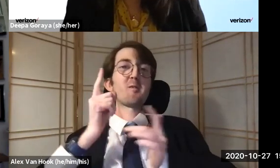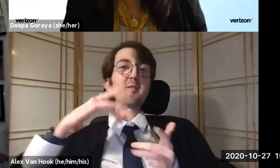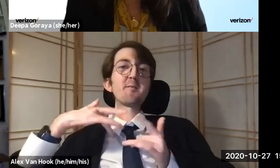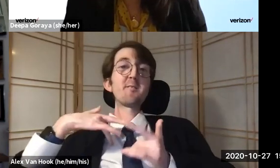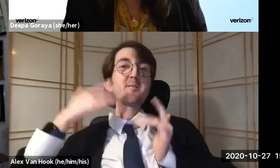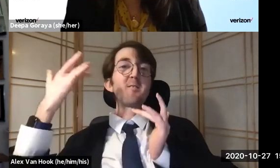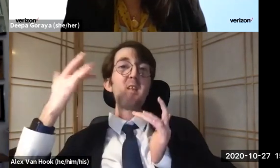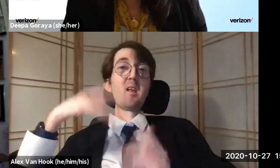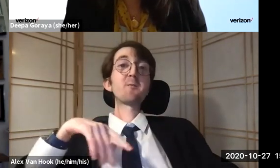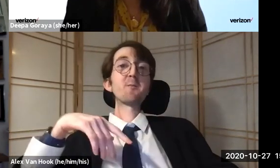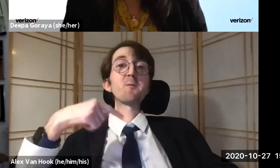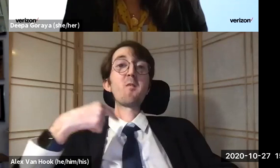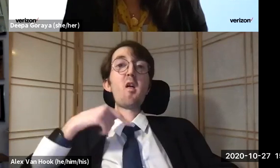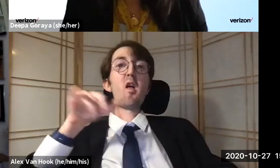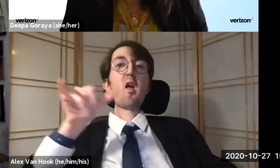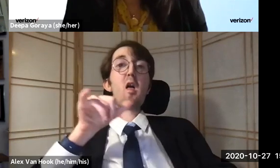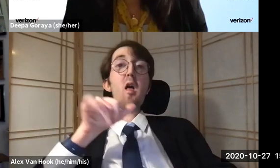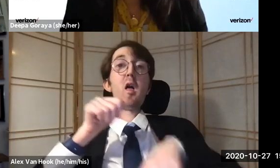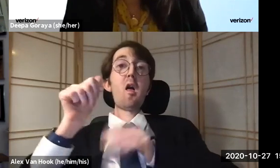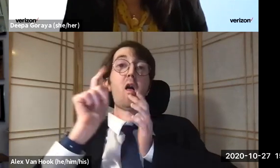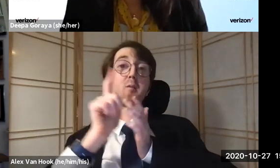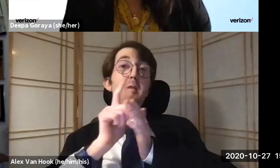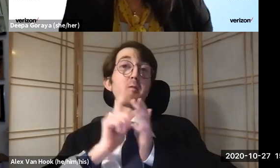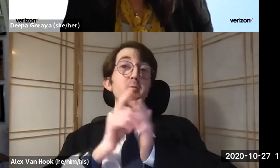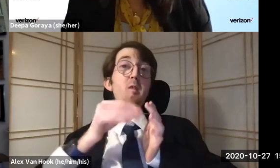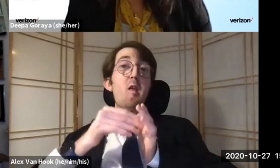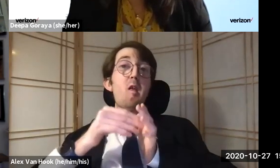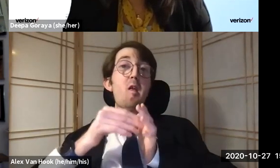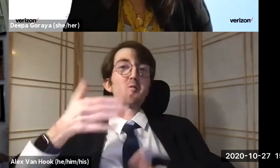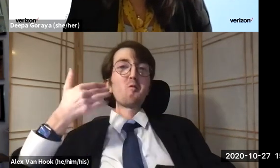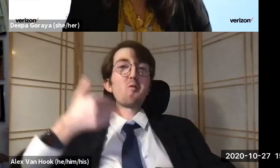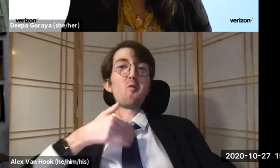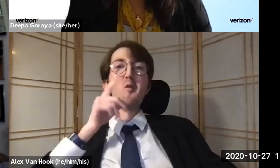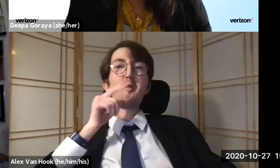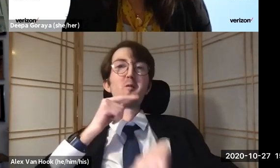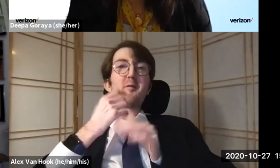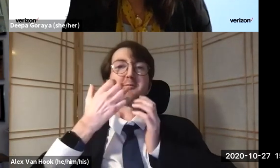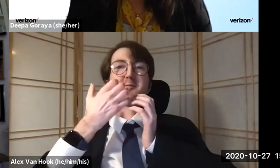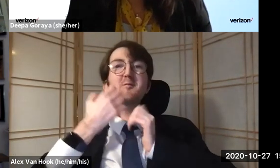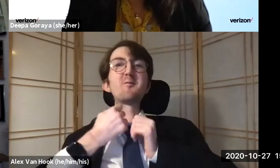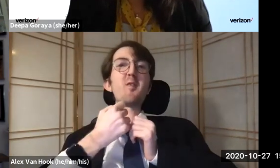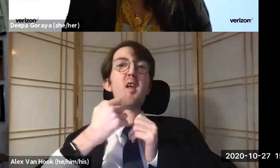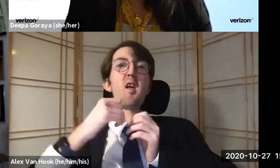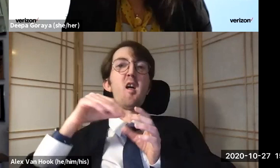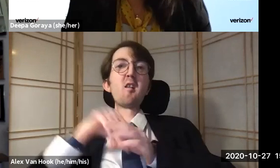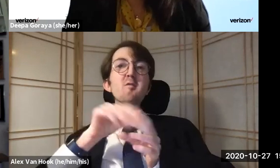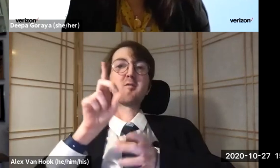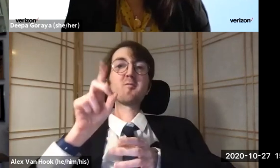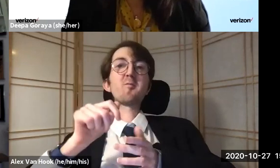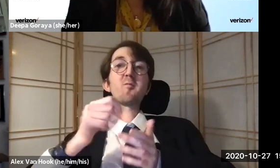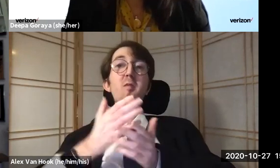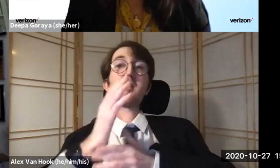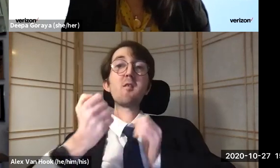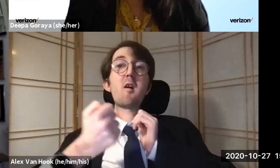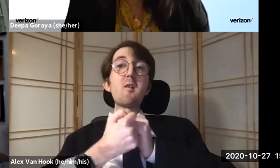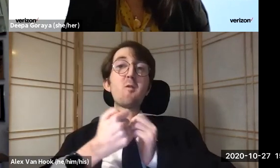for supporting this momentous event today. As a law student who is passionate in